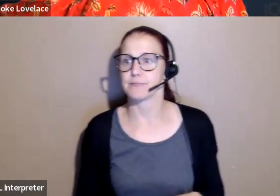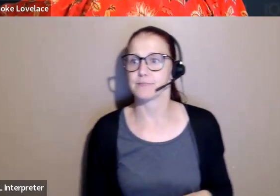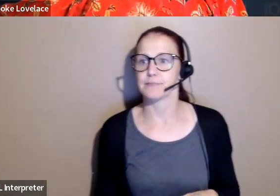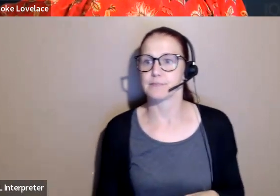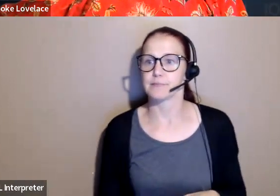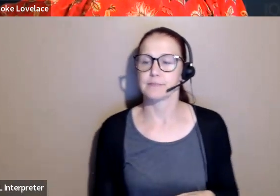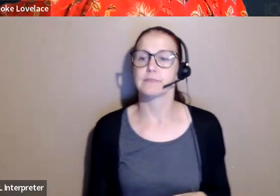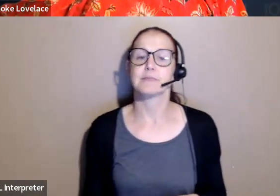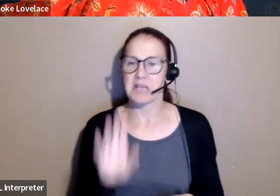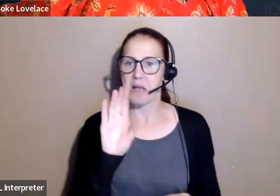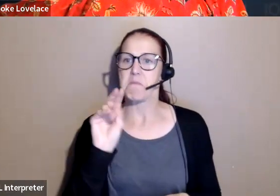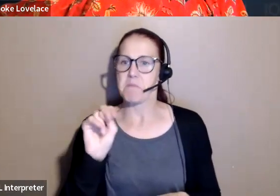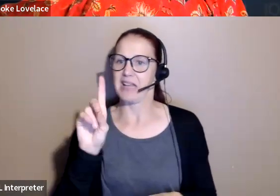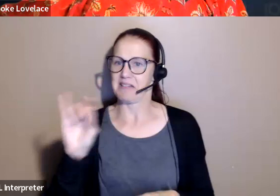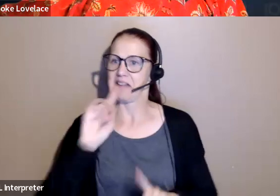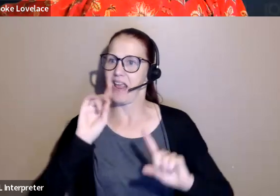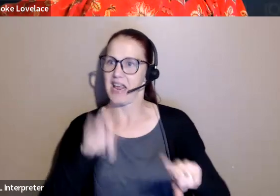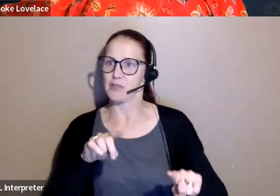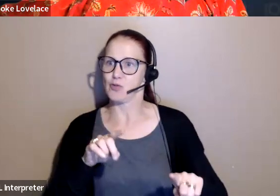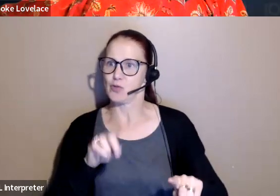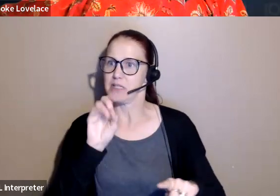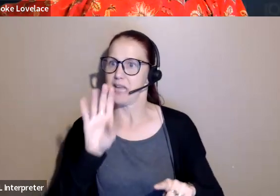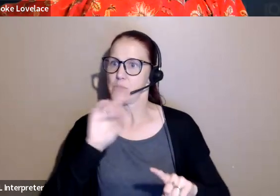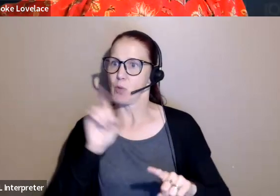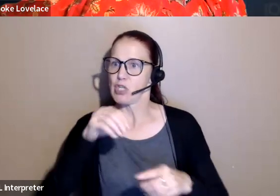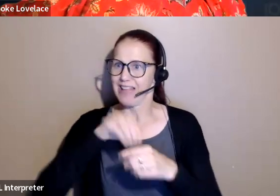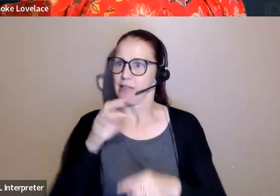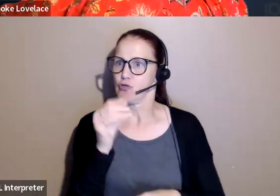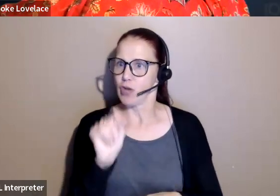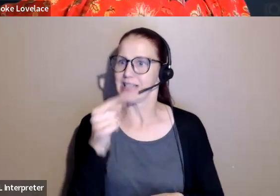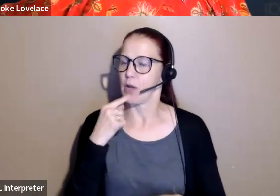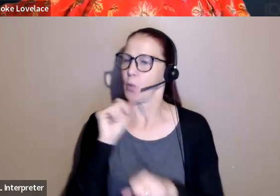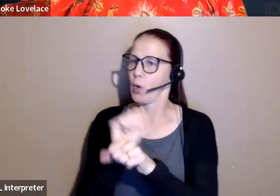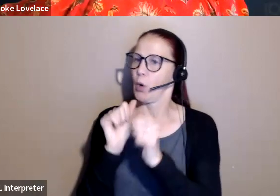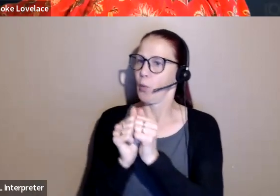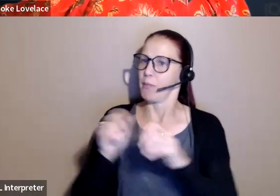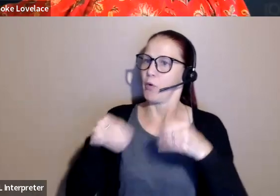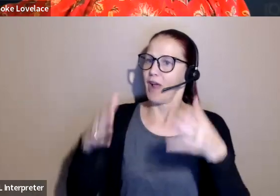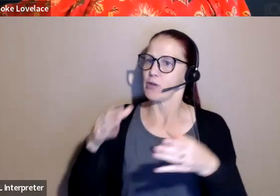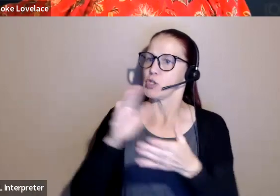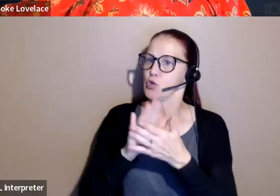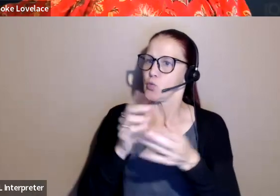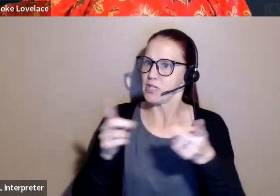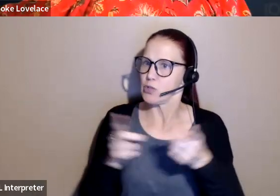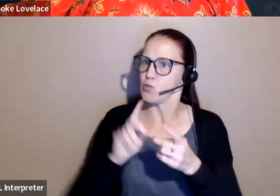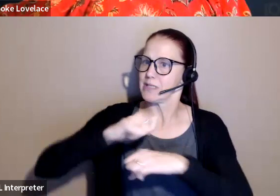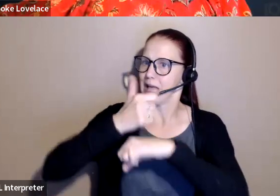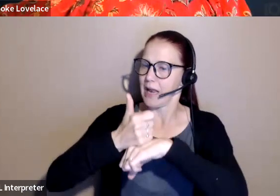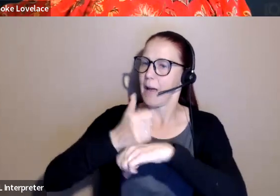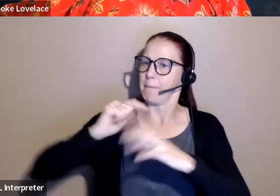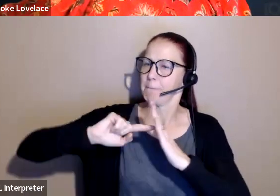So Ben did answer for those that said that. If everybody can see, he says we're working with providers and school districts to set up pilot programs right